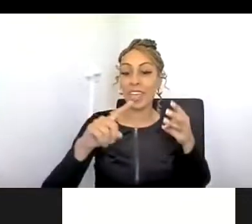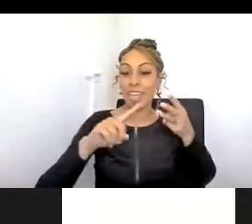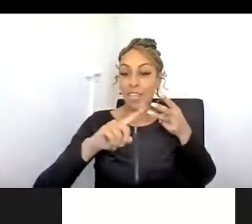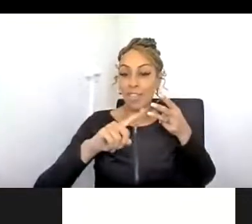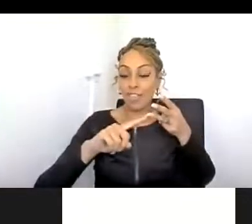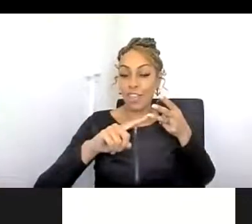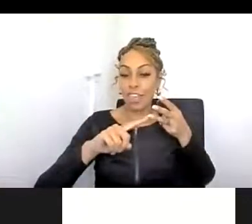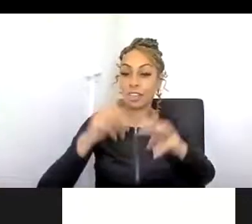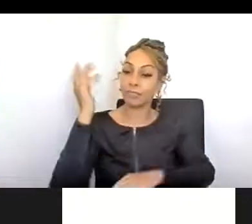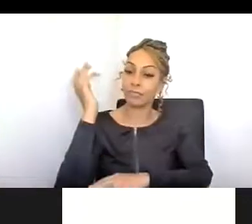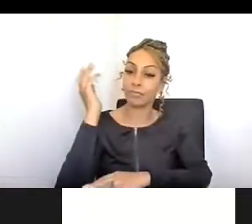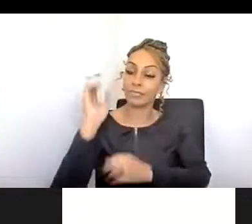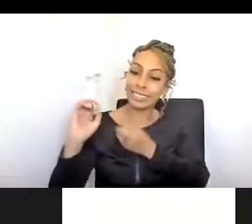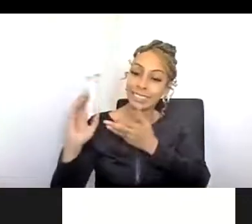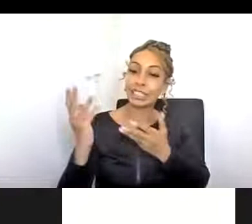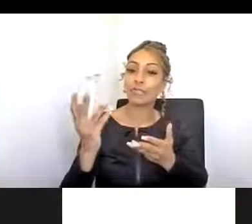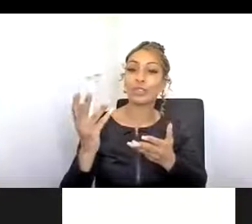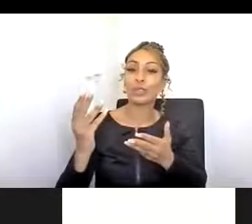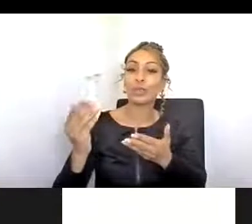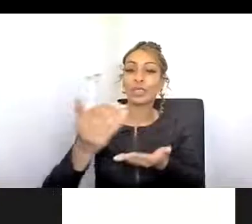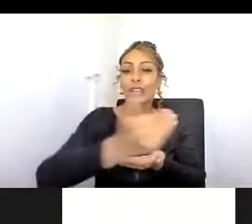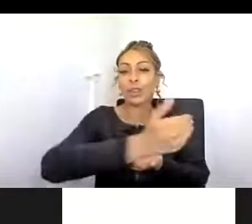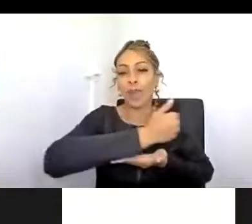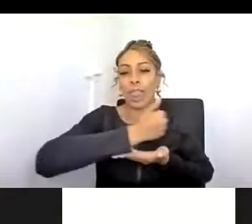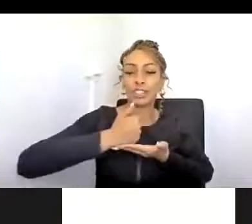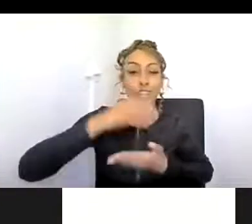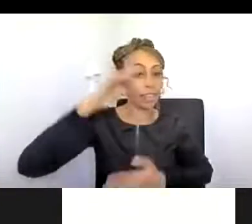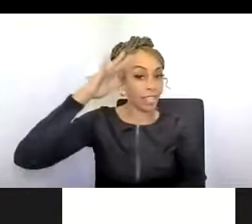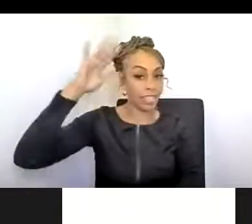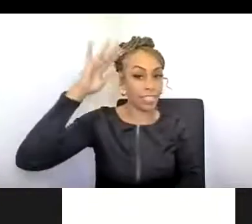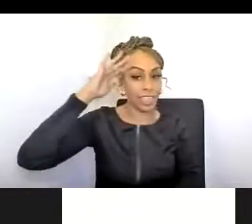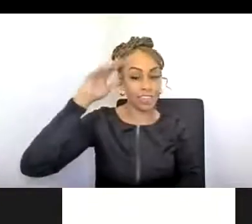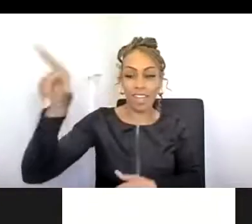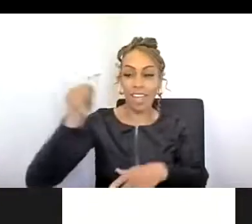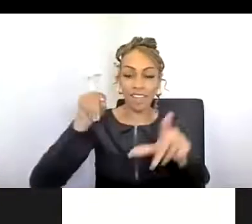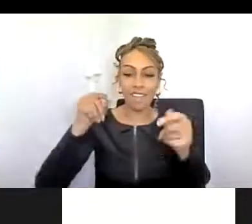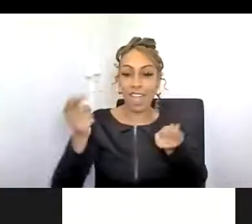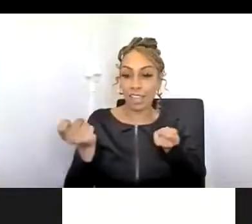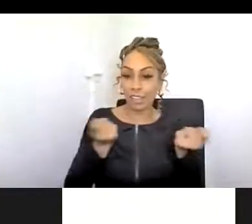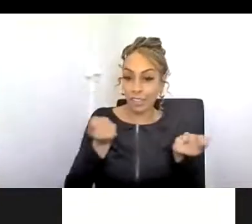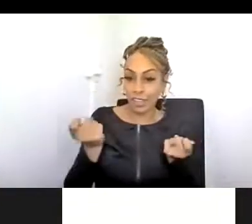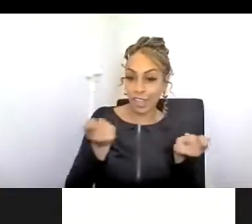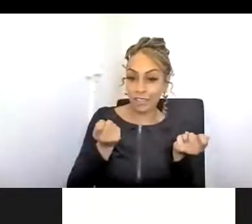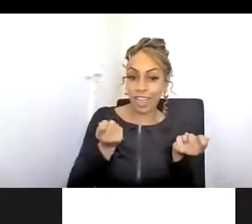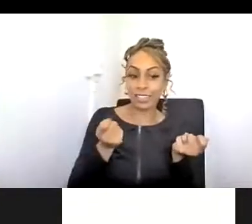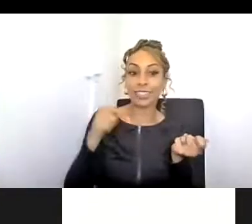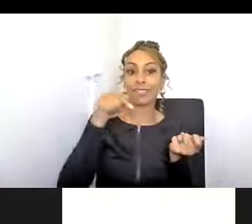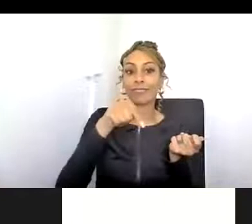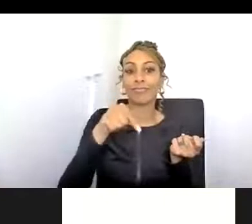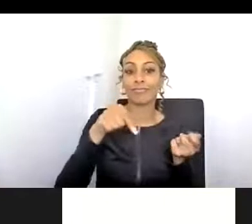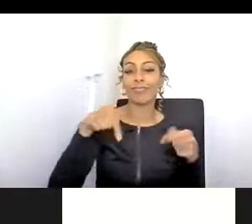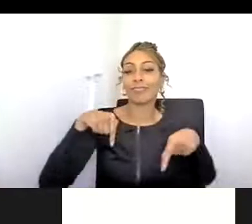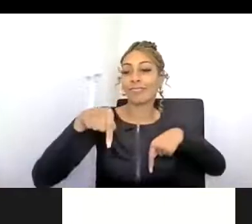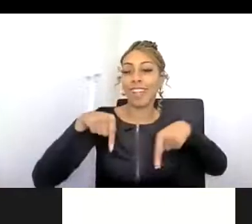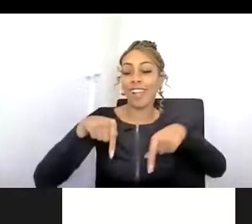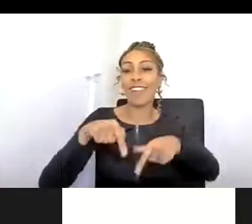our Introducing Collections series, where we invite a curator or a director of a collection to talk about